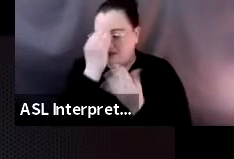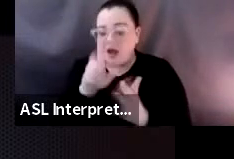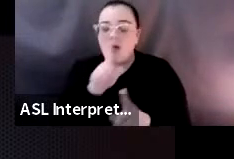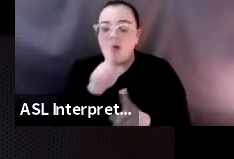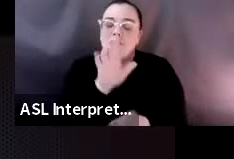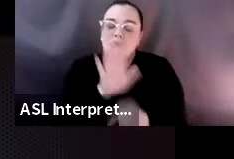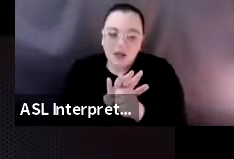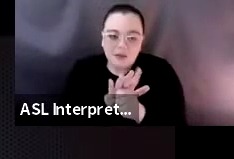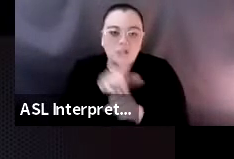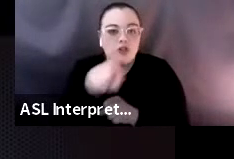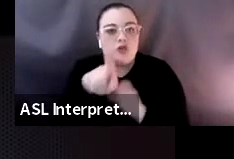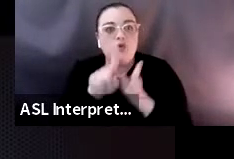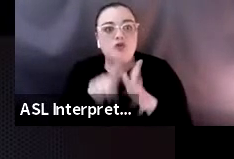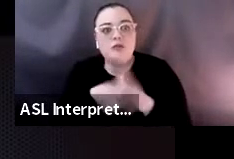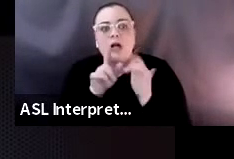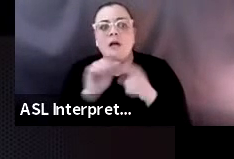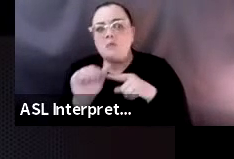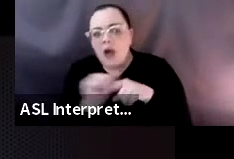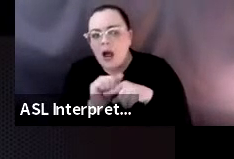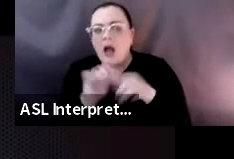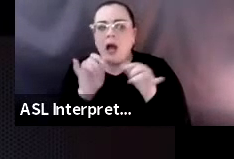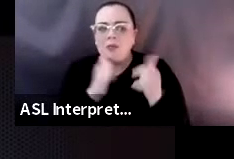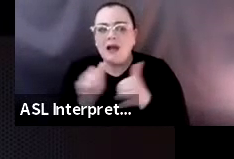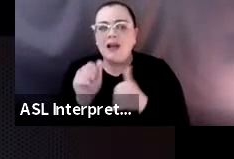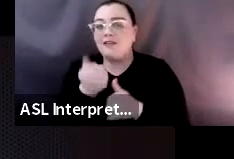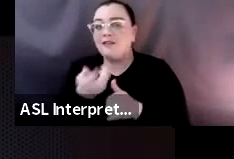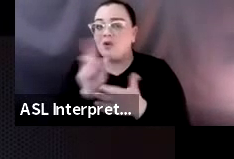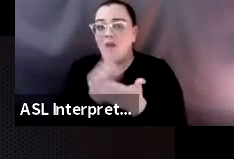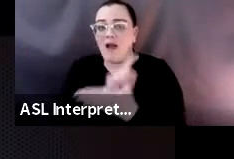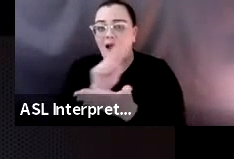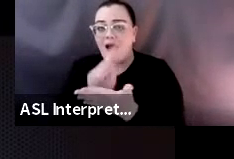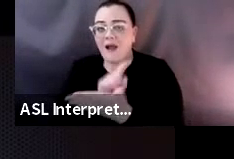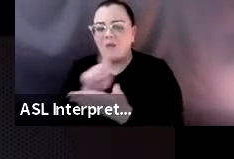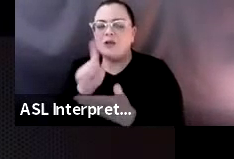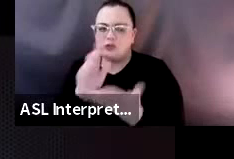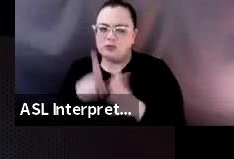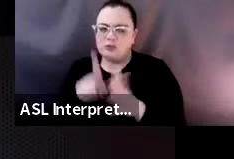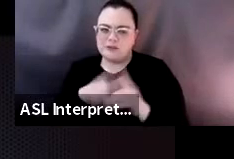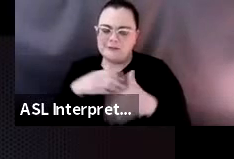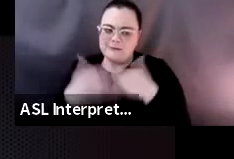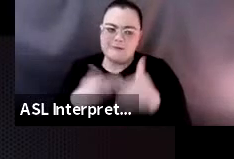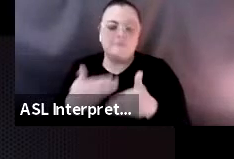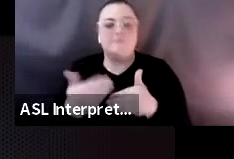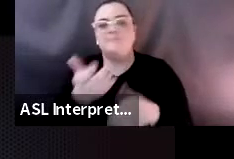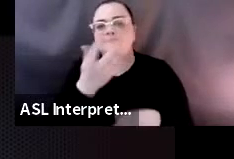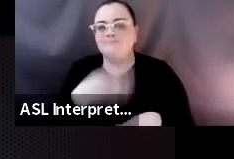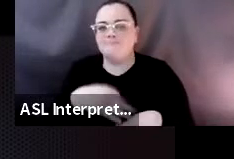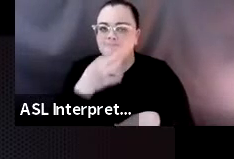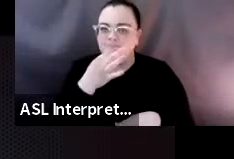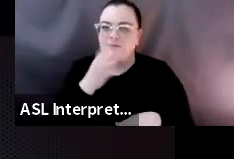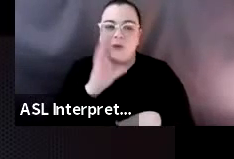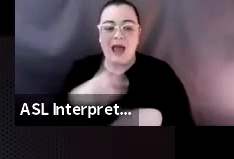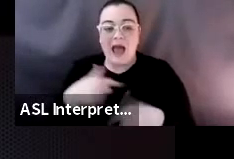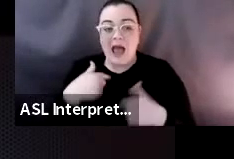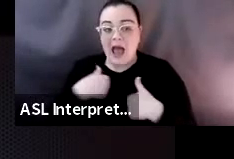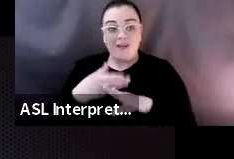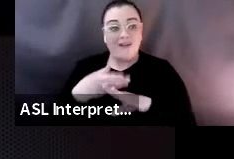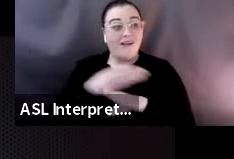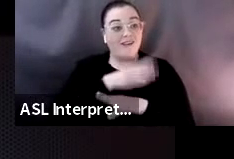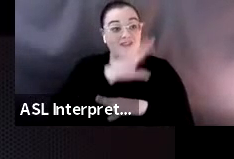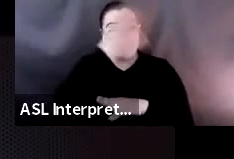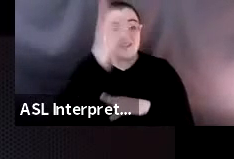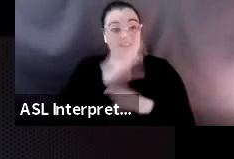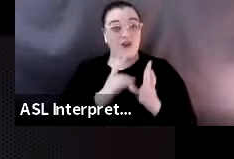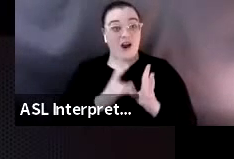a few hours, truthfully, you can get up and running in Final Cut so easily. I had never edited before in my life,